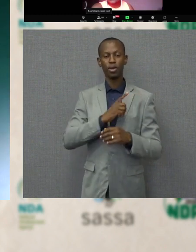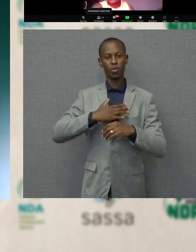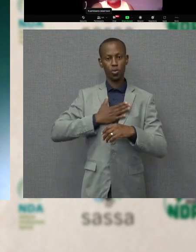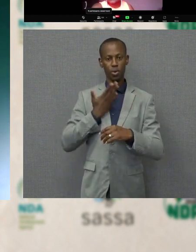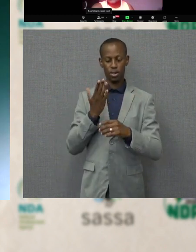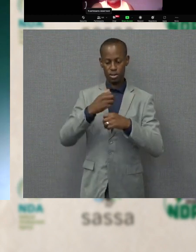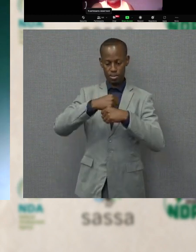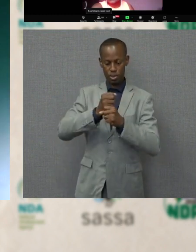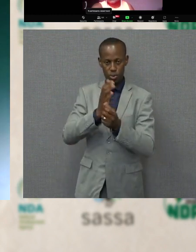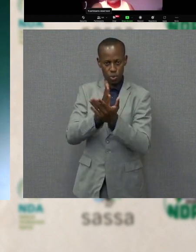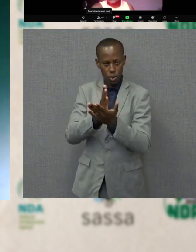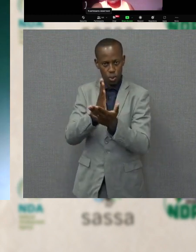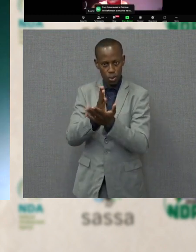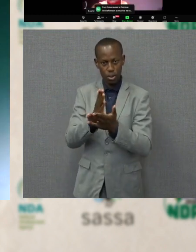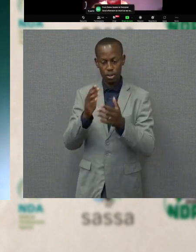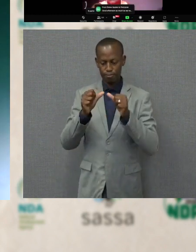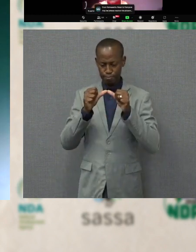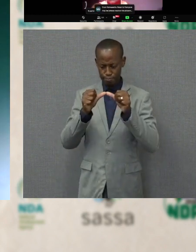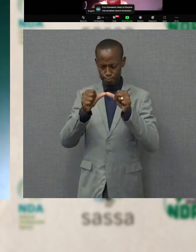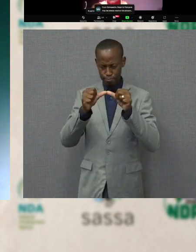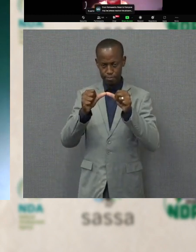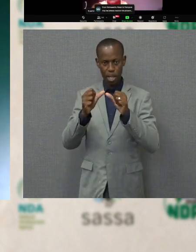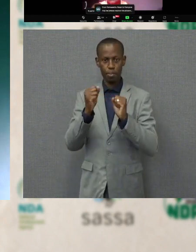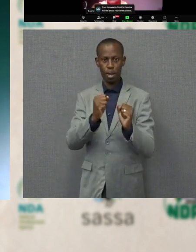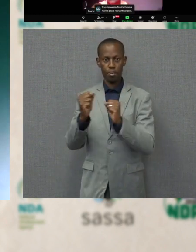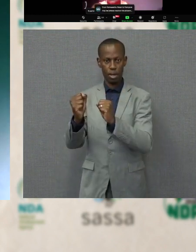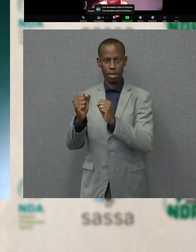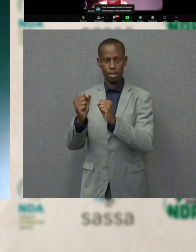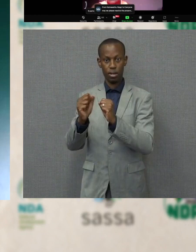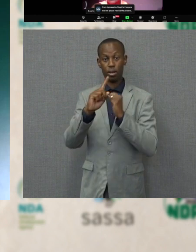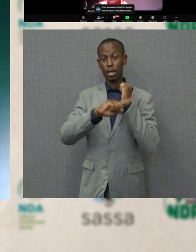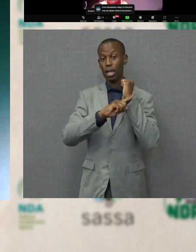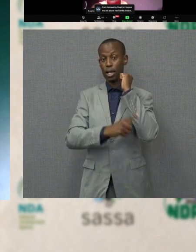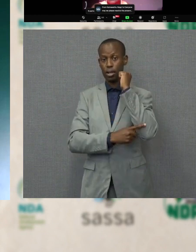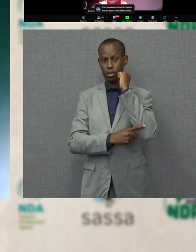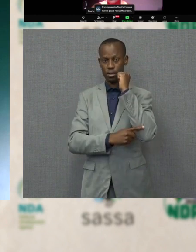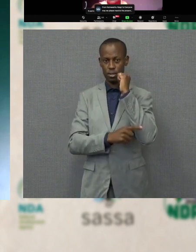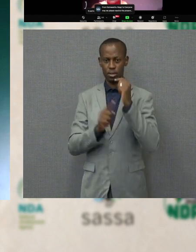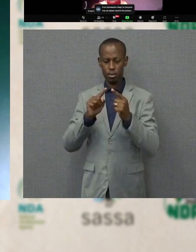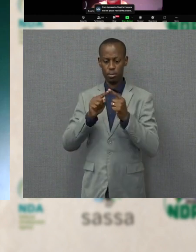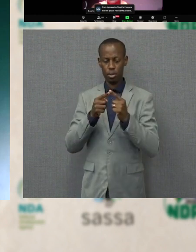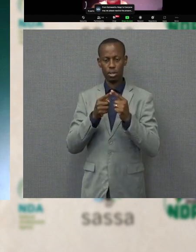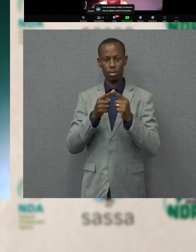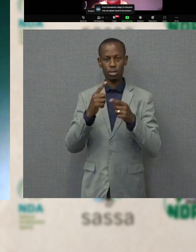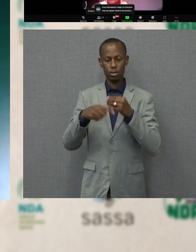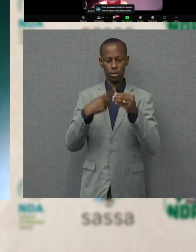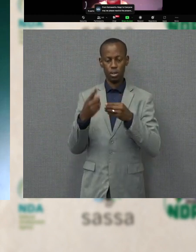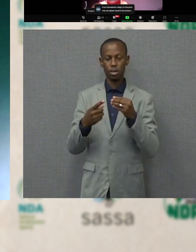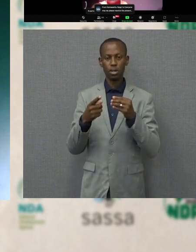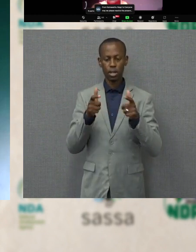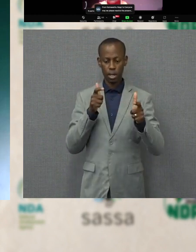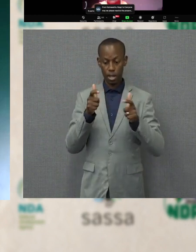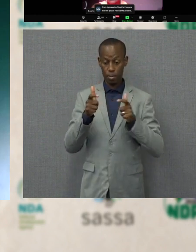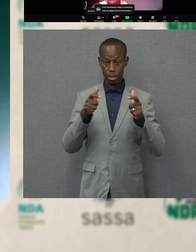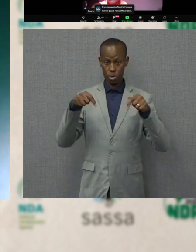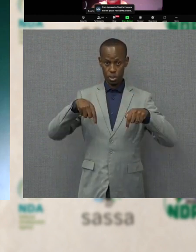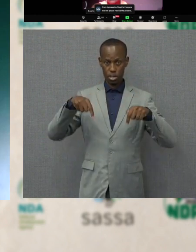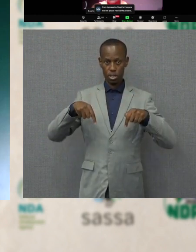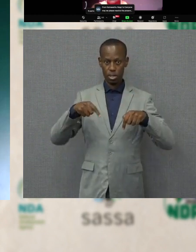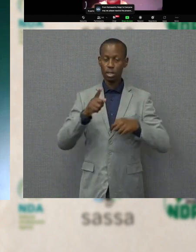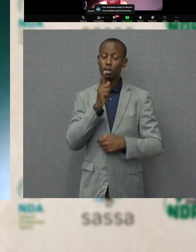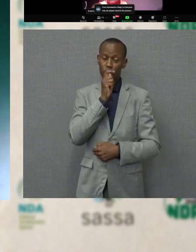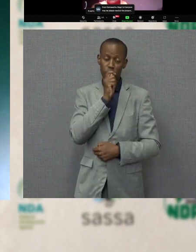run. And just as a very last point, we're talking about governance today, and obviously there's no question that without it